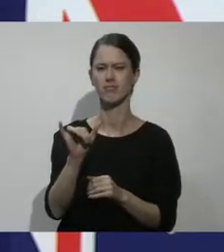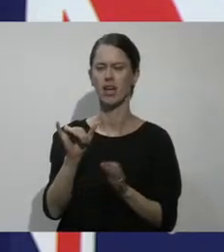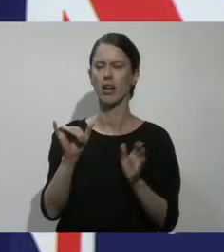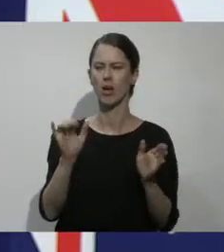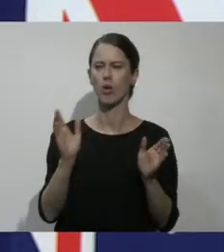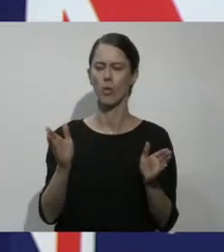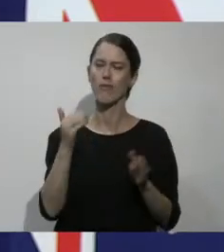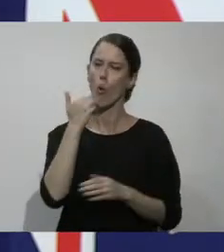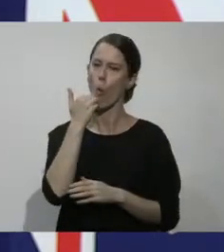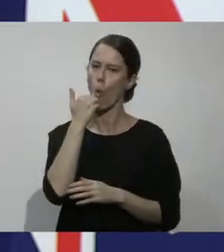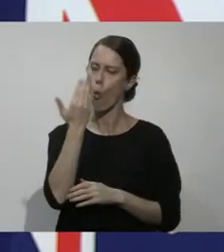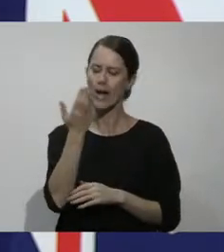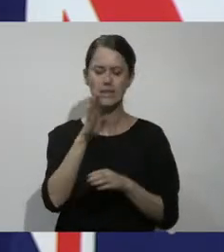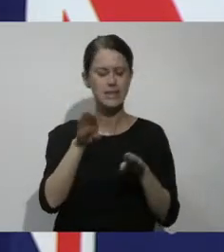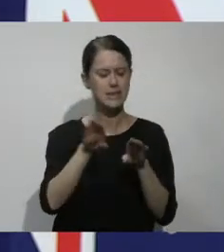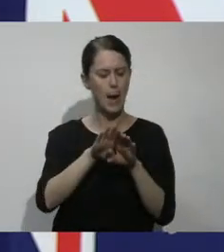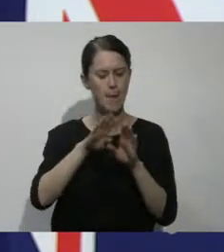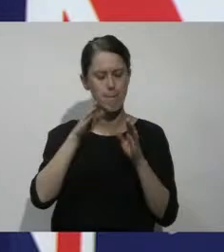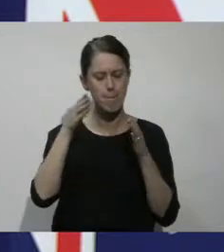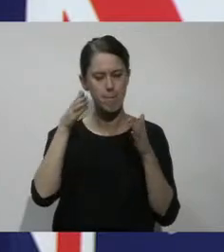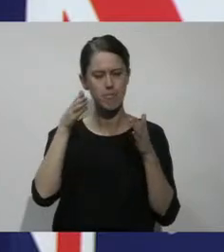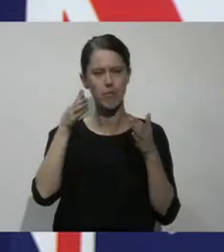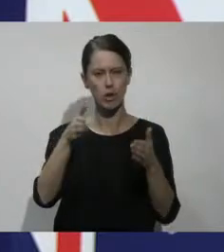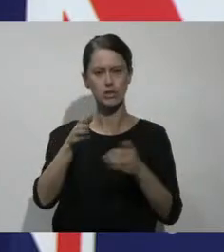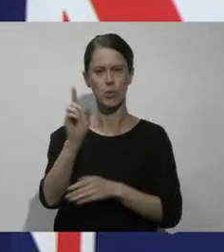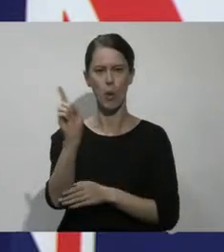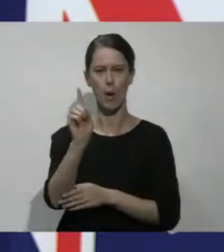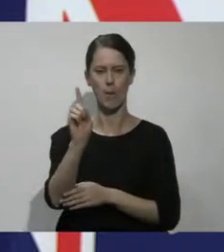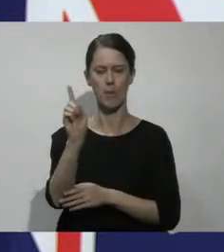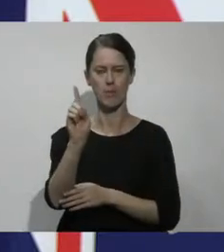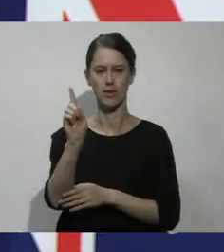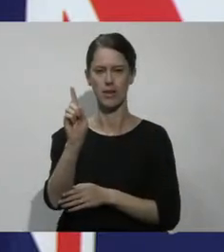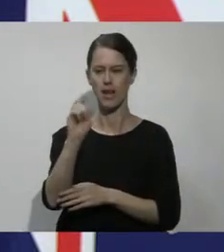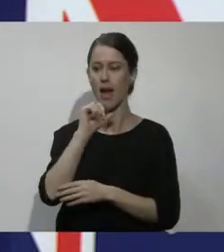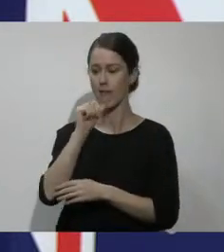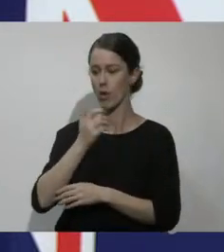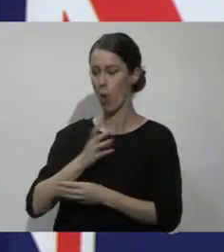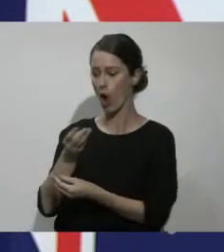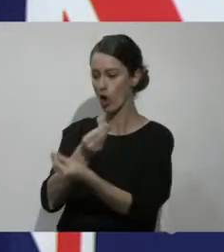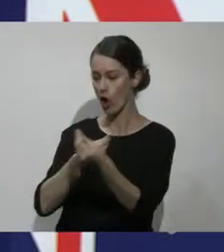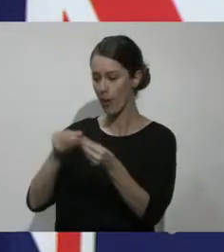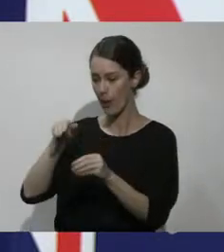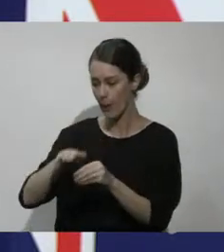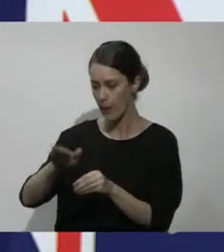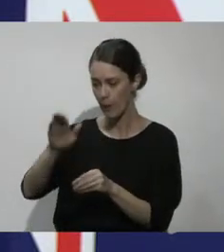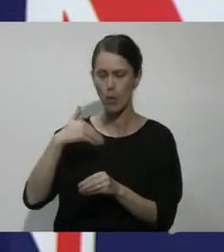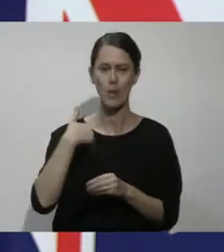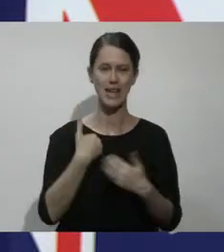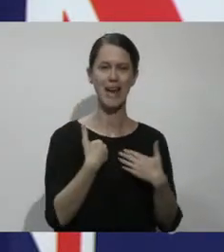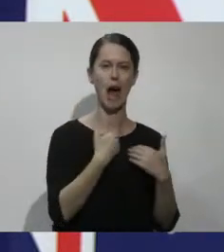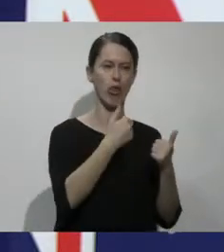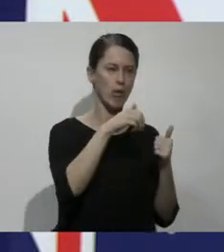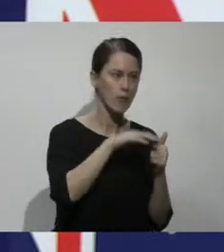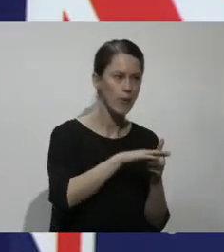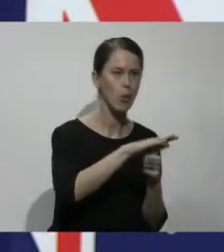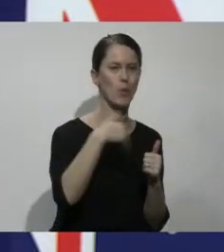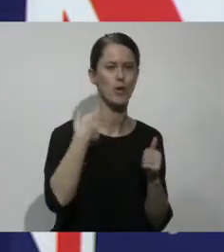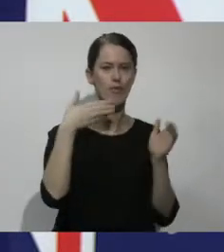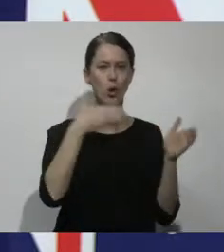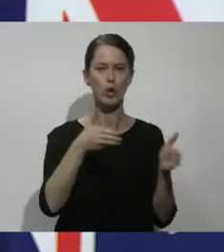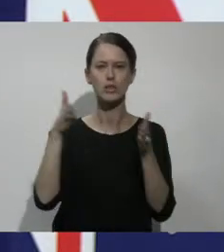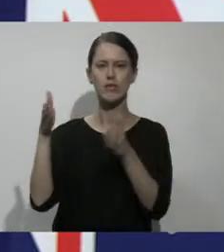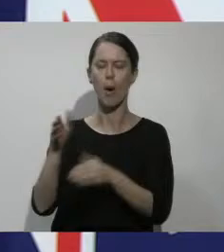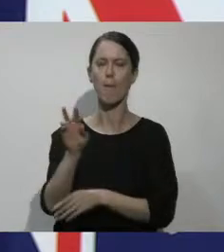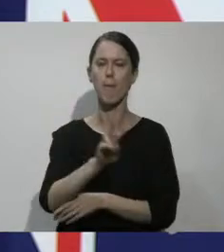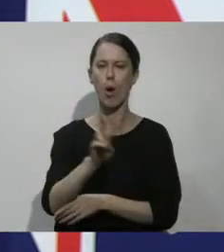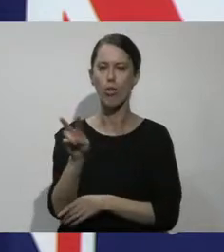wavered from the view that the best economic response was a strong public health response, and we continue to stand by that. Ben? On any analysis,